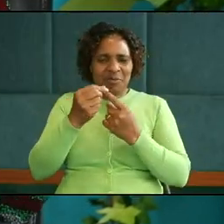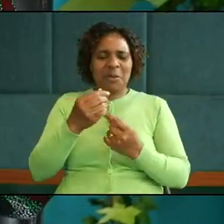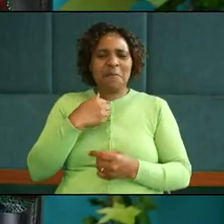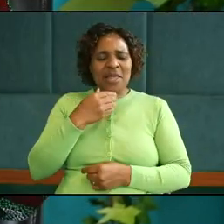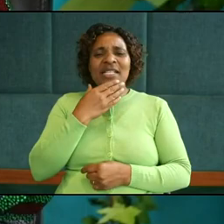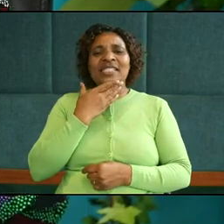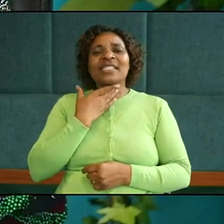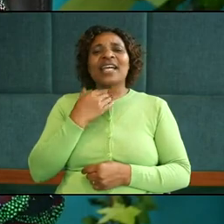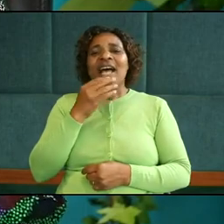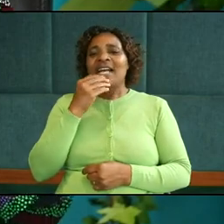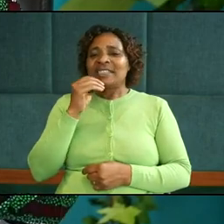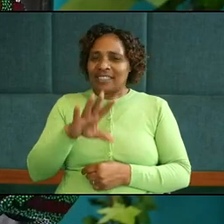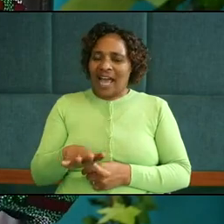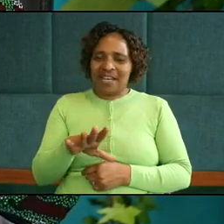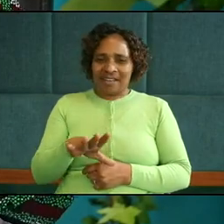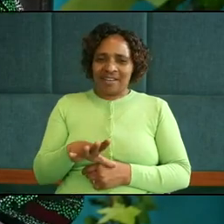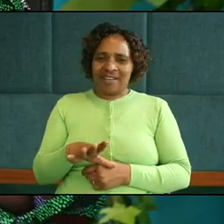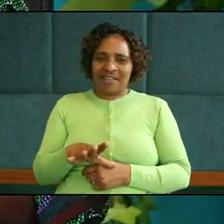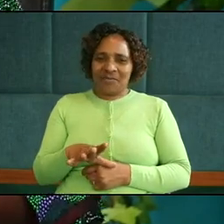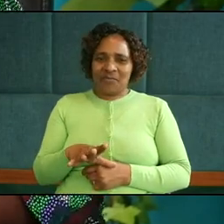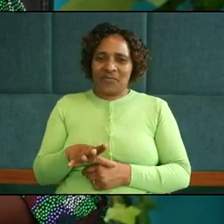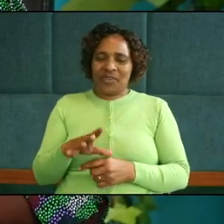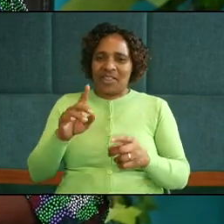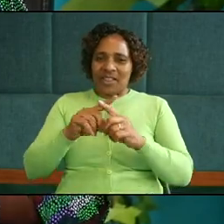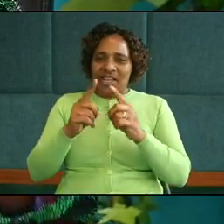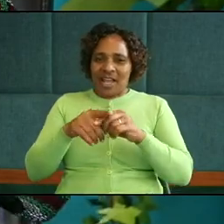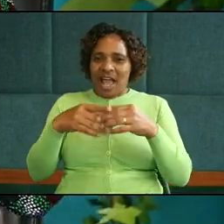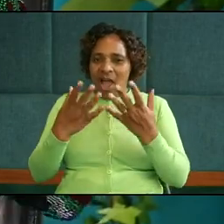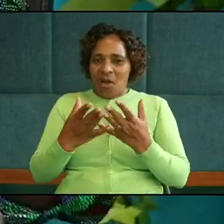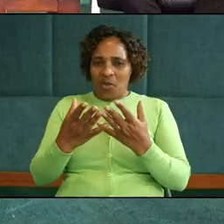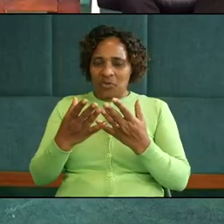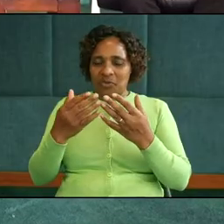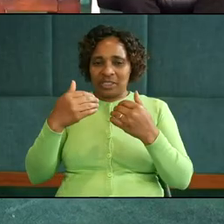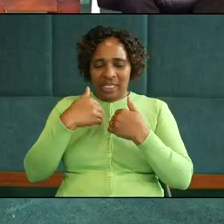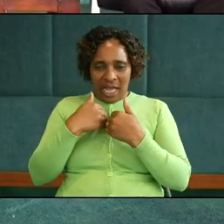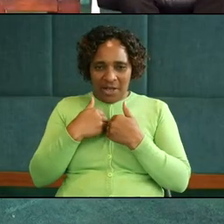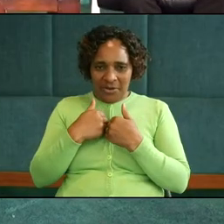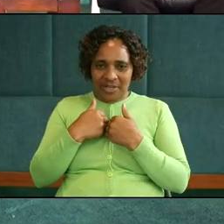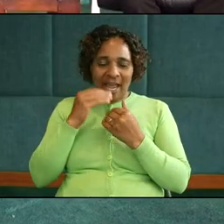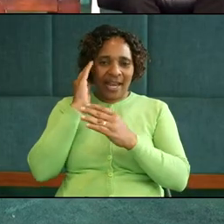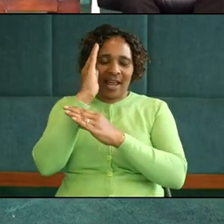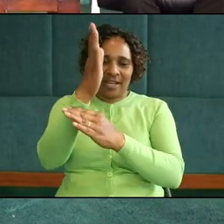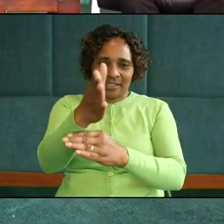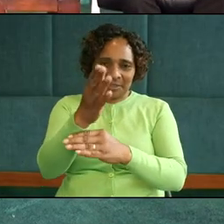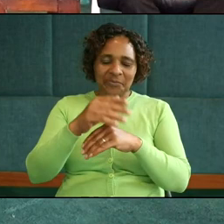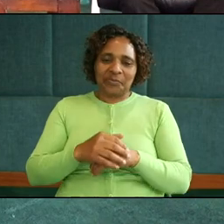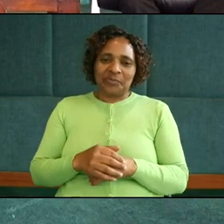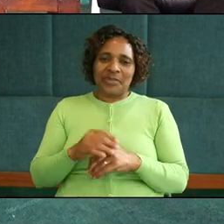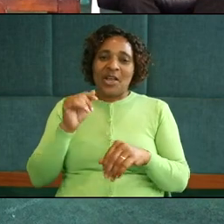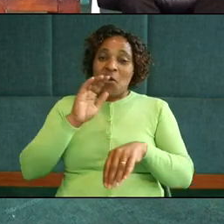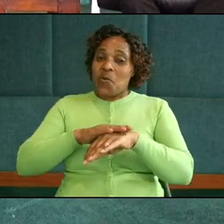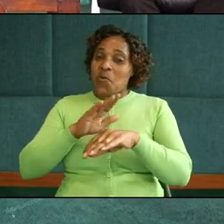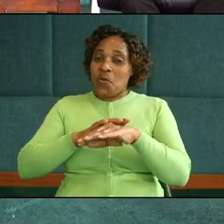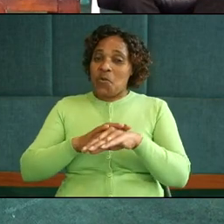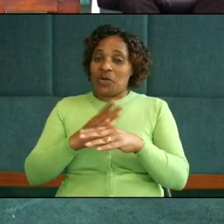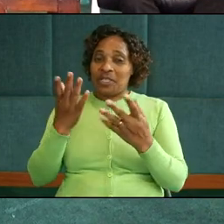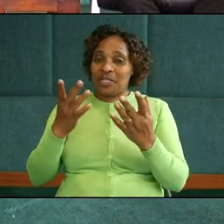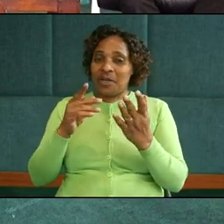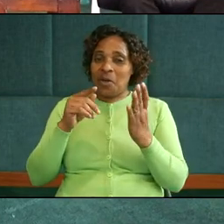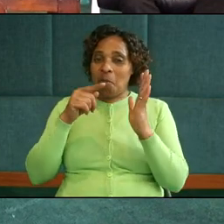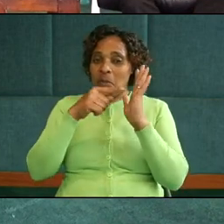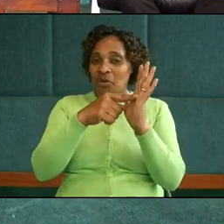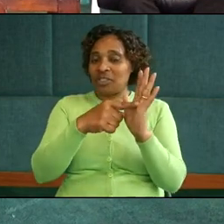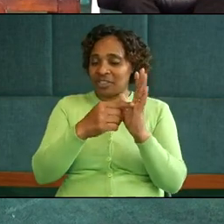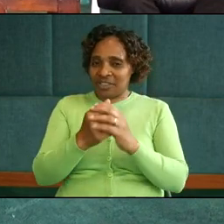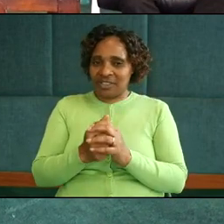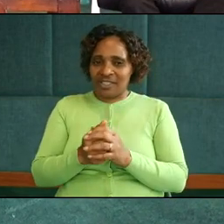son. Give me a son. And that's what she got. She's direct. She was direct. And that's a very good point that you bring. Eh? Grace is